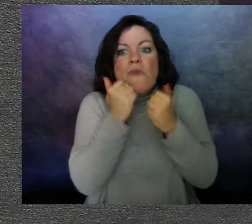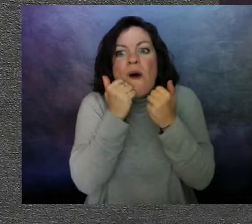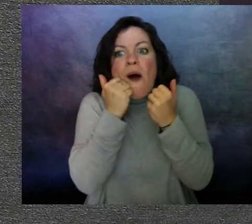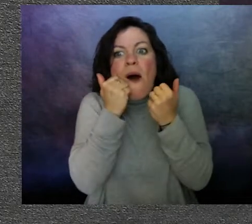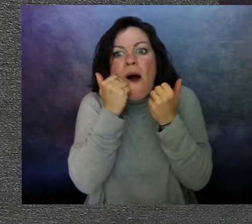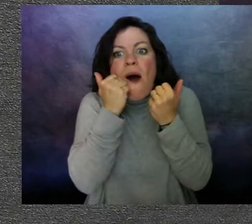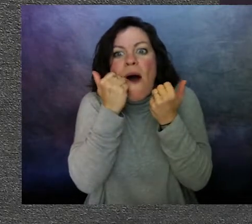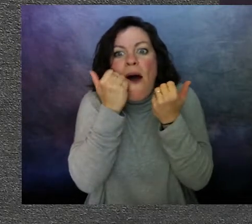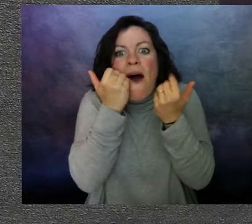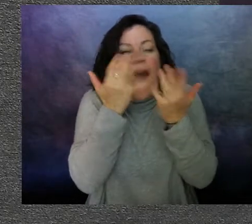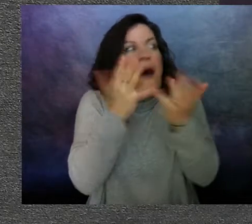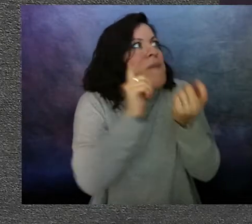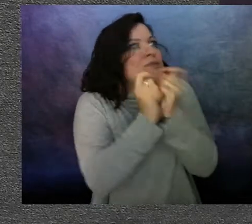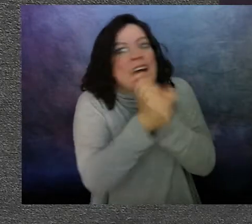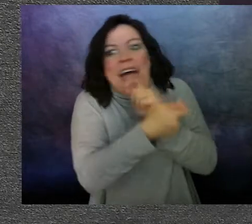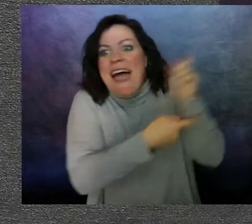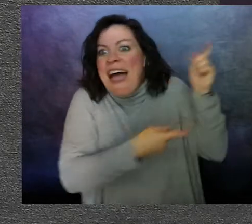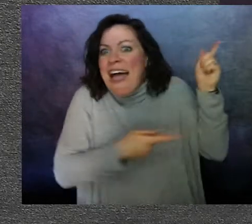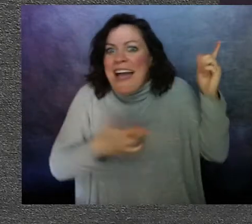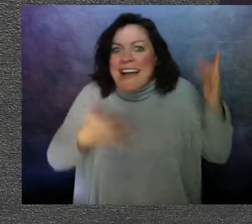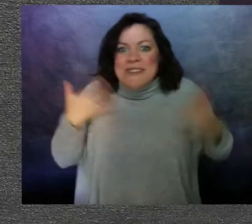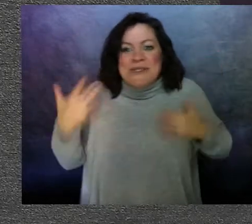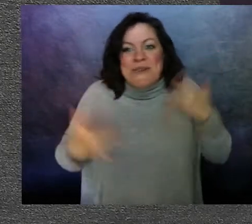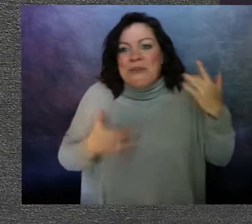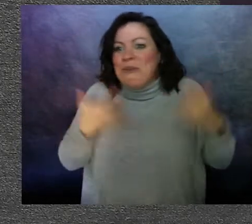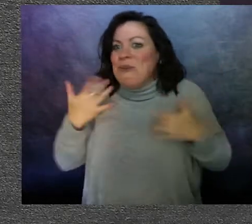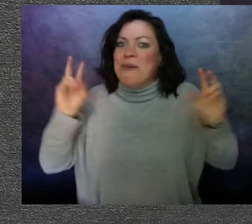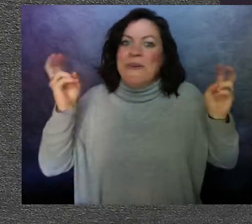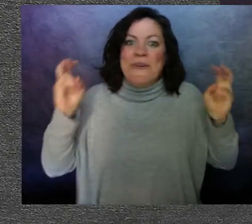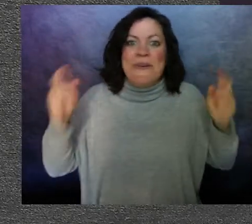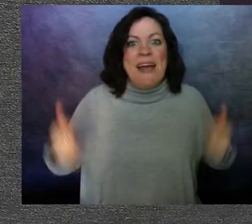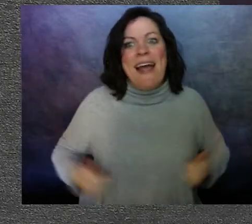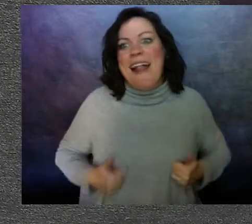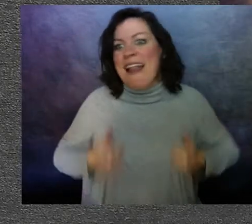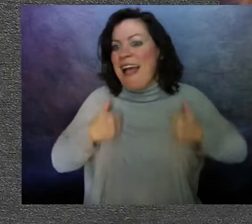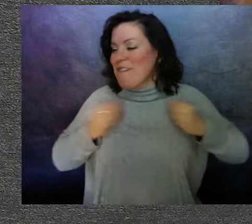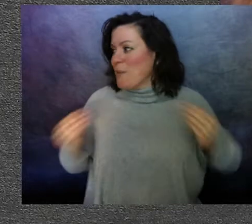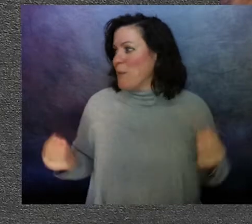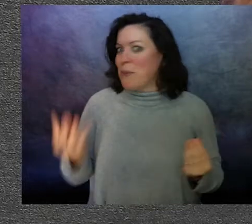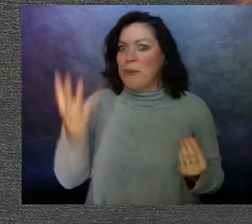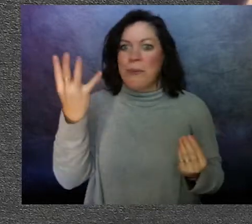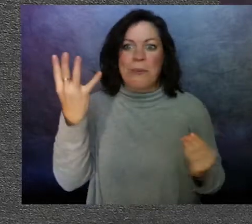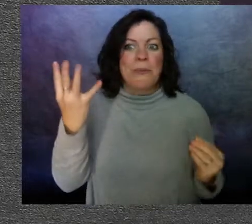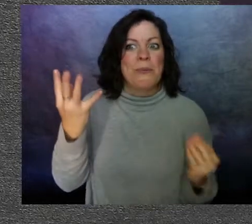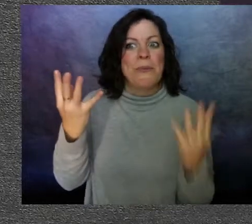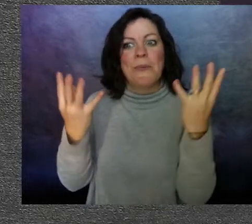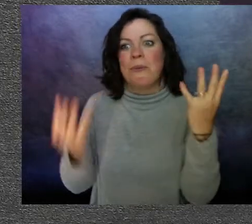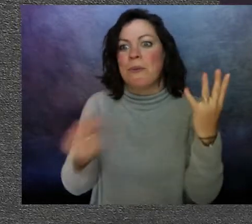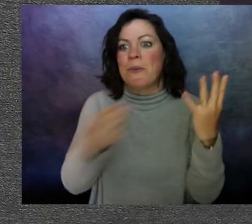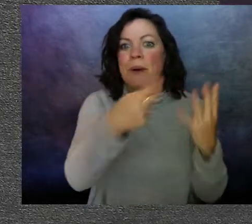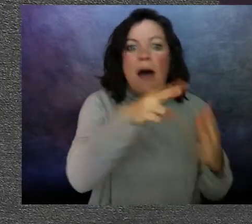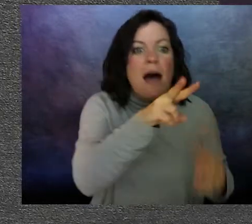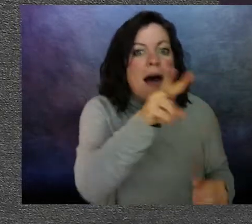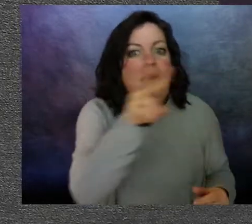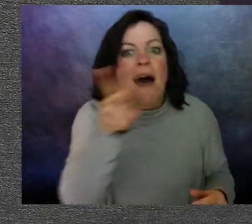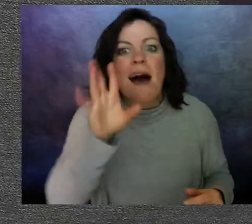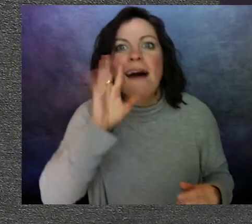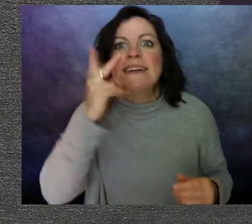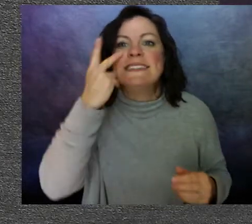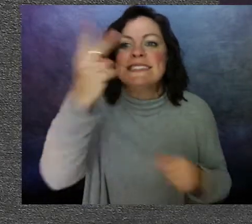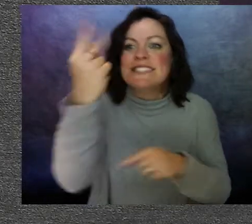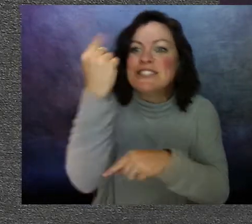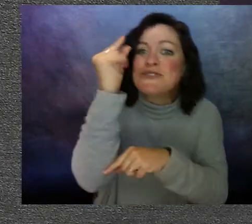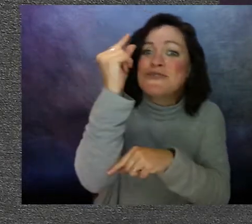to come to life outside. When you walk around or look out your window, you might see a lot of green buds on the